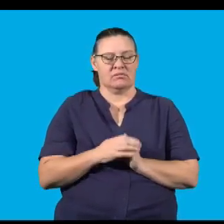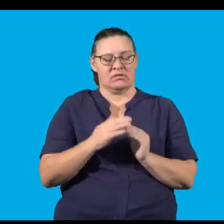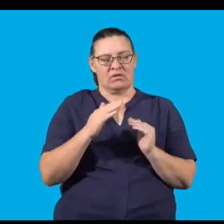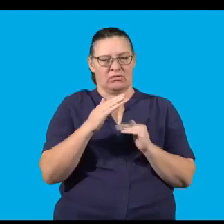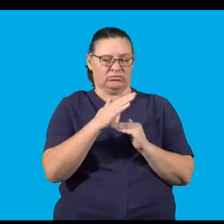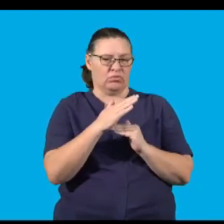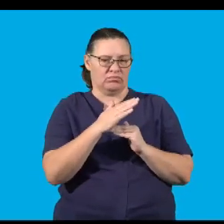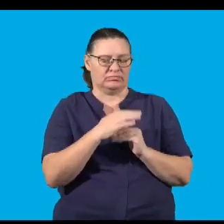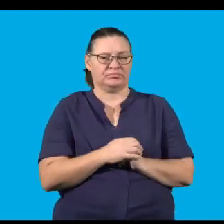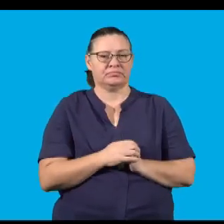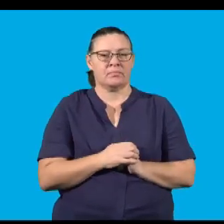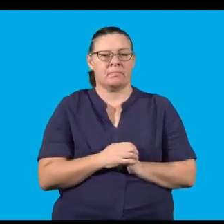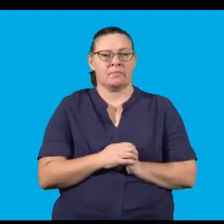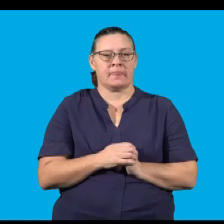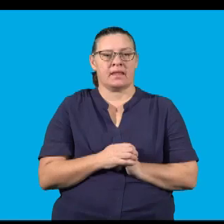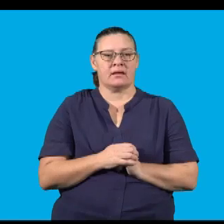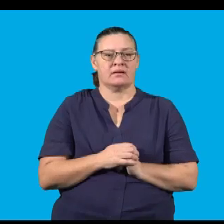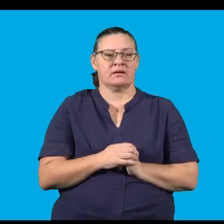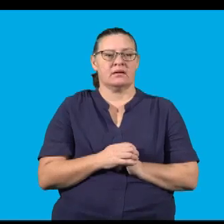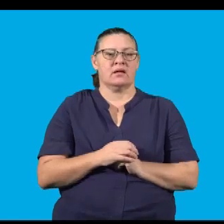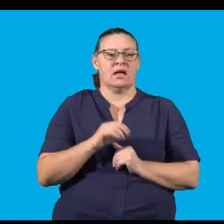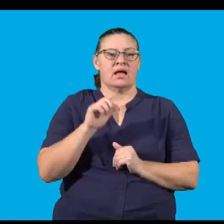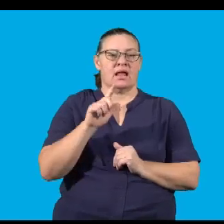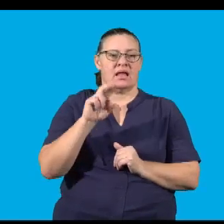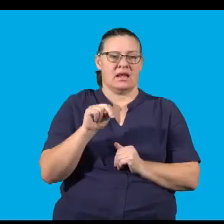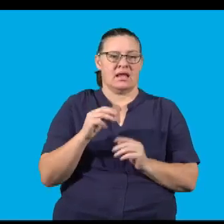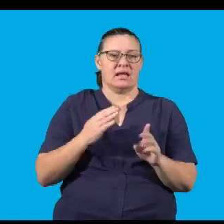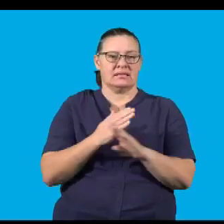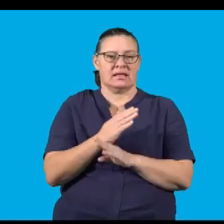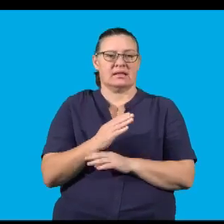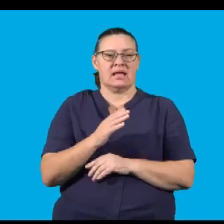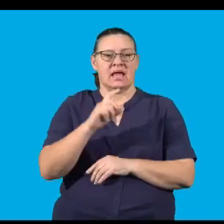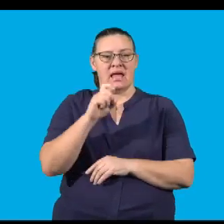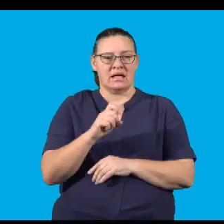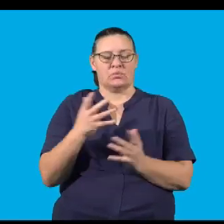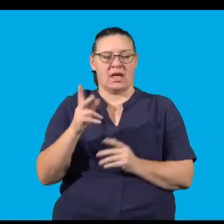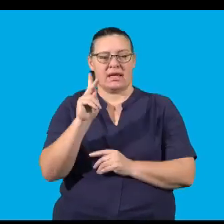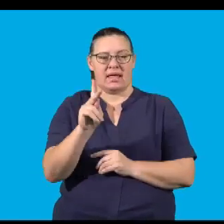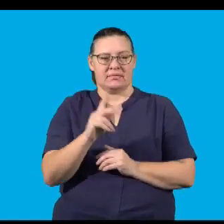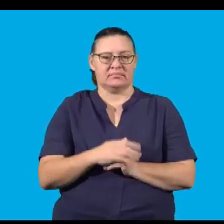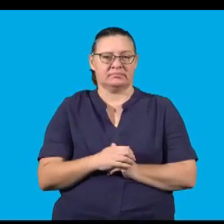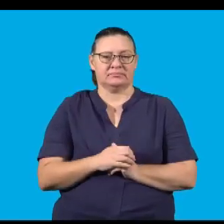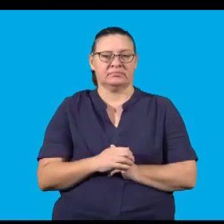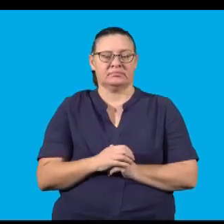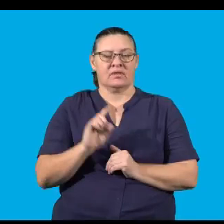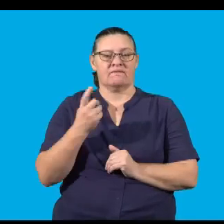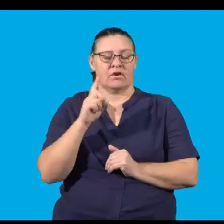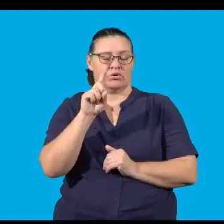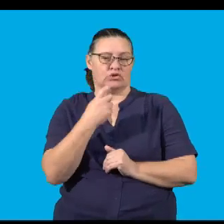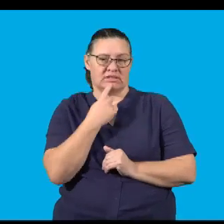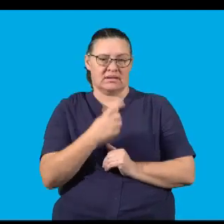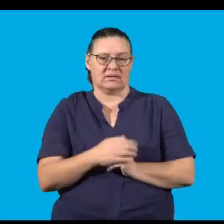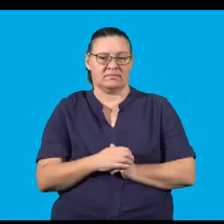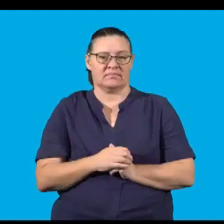on the vertice. LN intersects the x-axis at K. Okay, let's have a look at what the first question